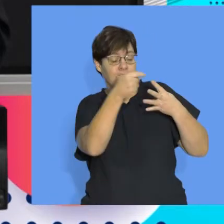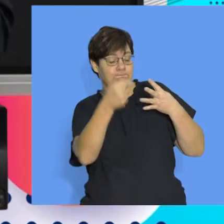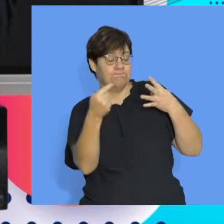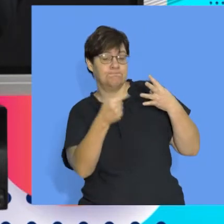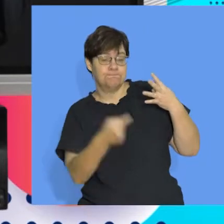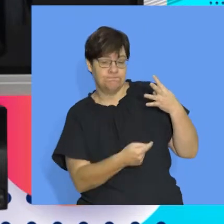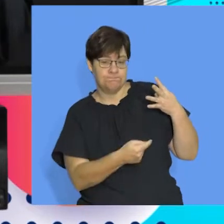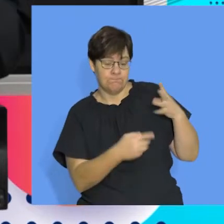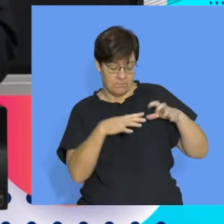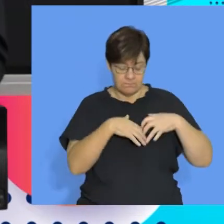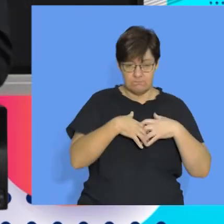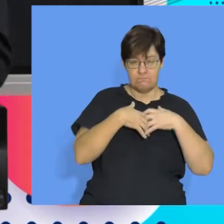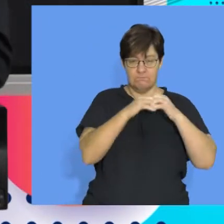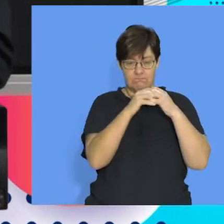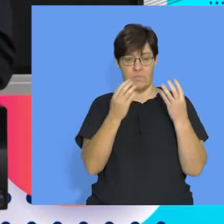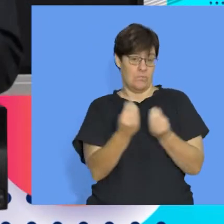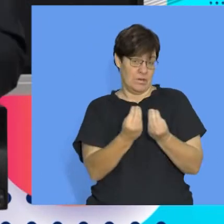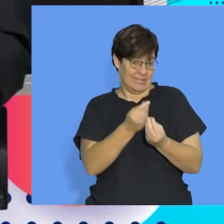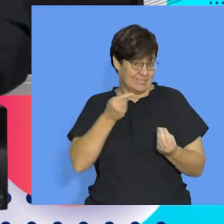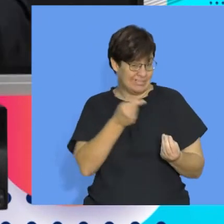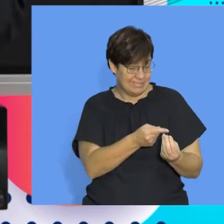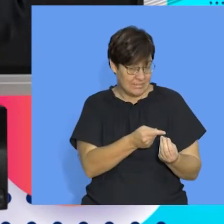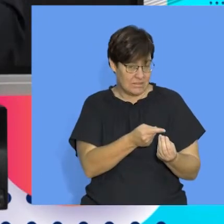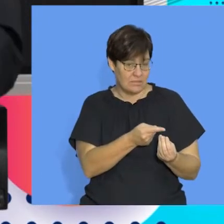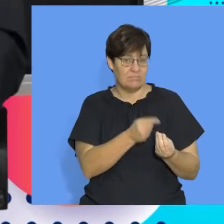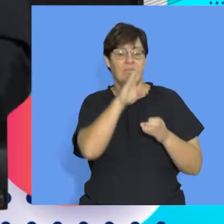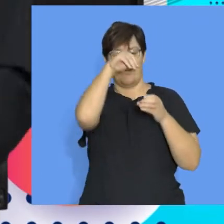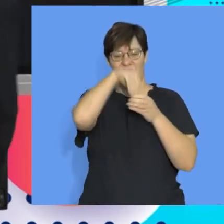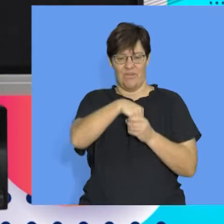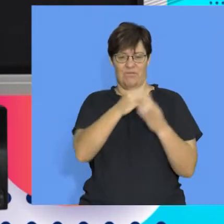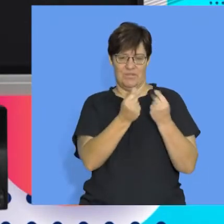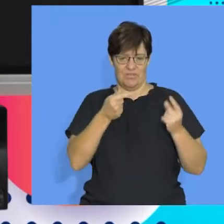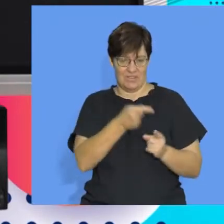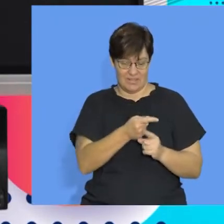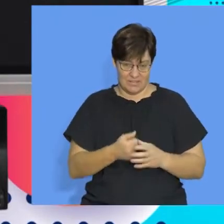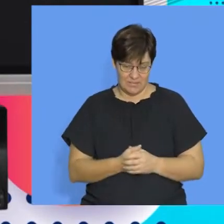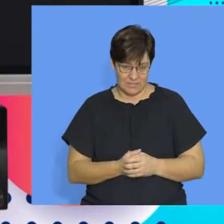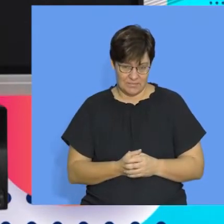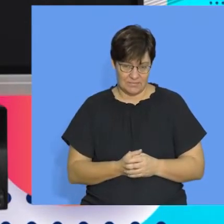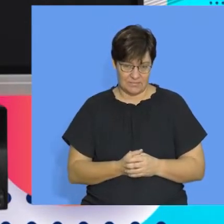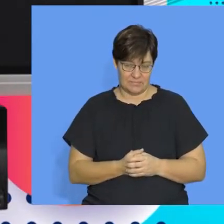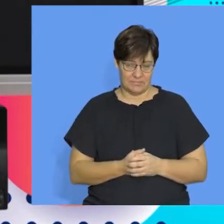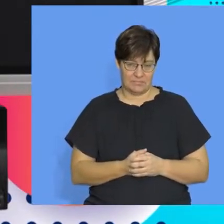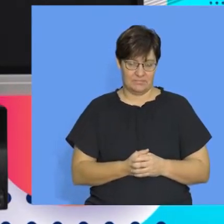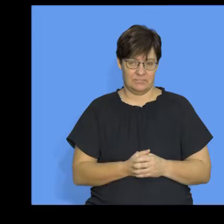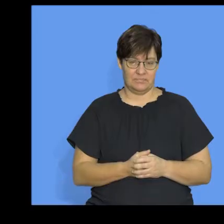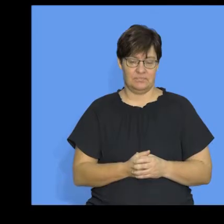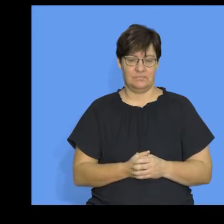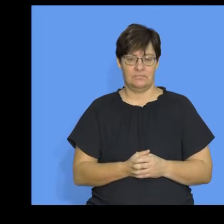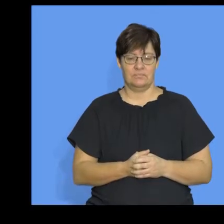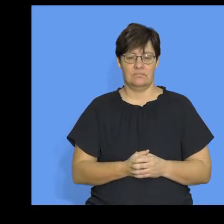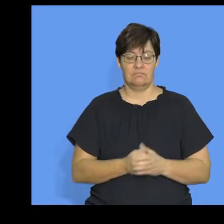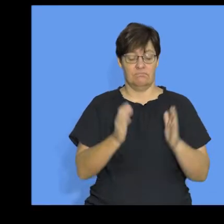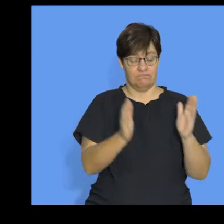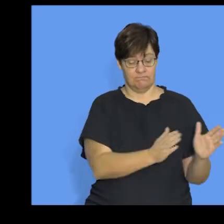into the making of the product would fall under your materials. Then you